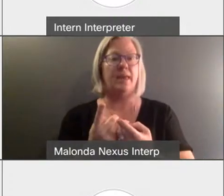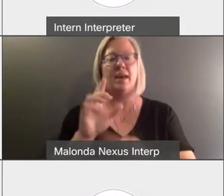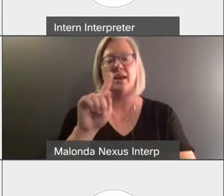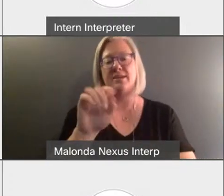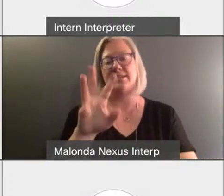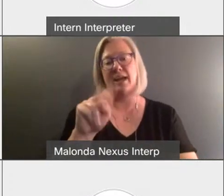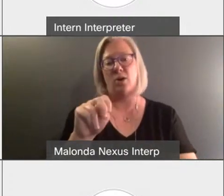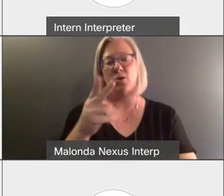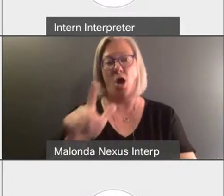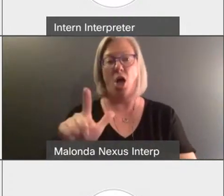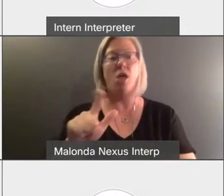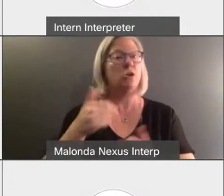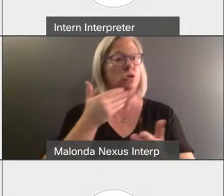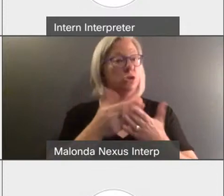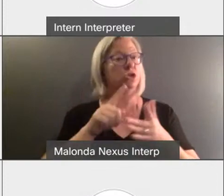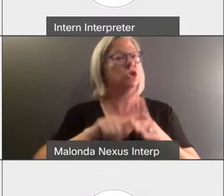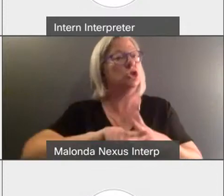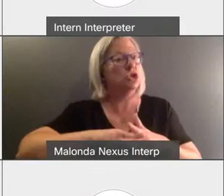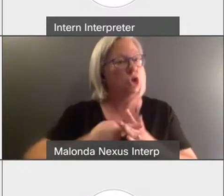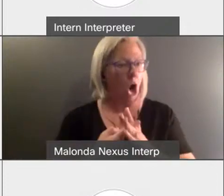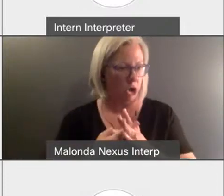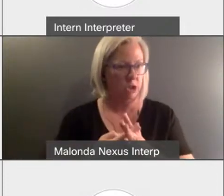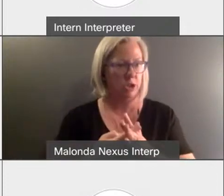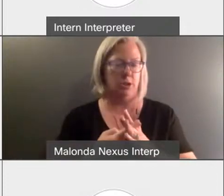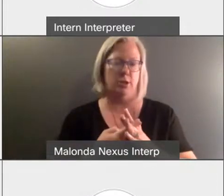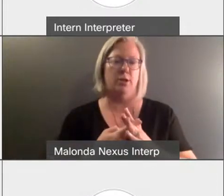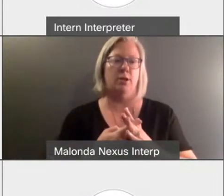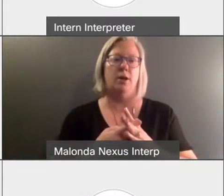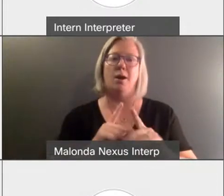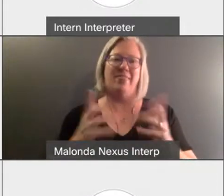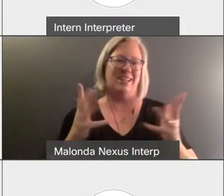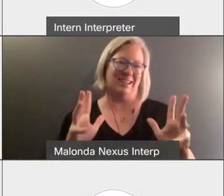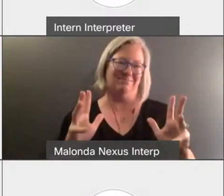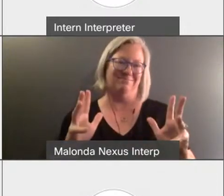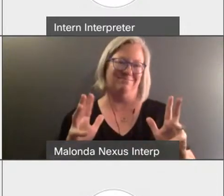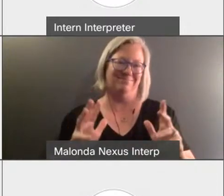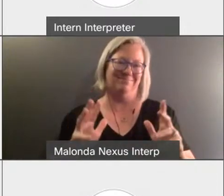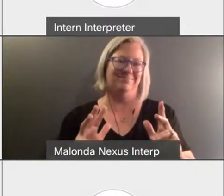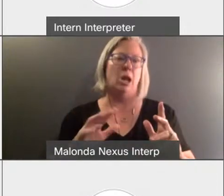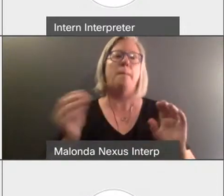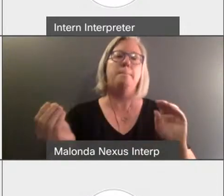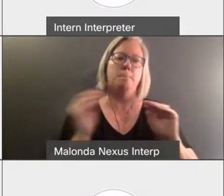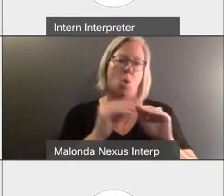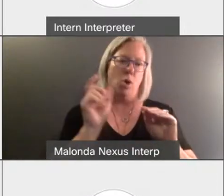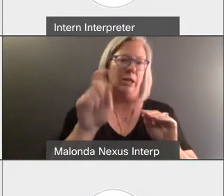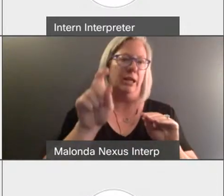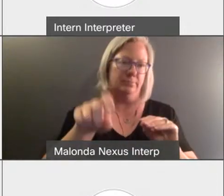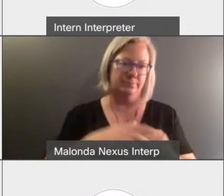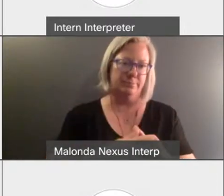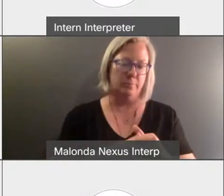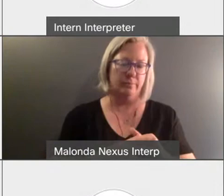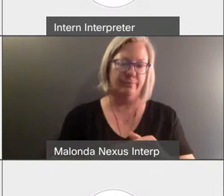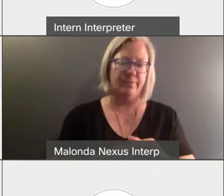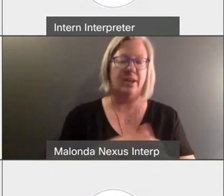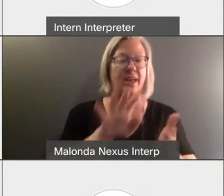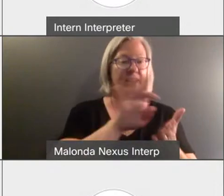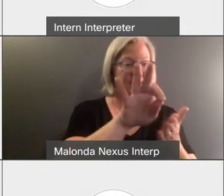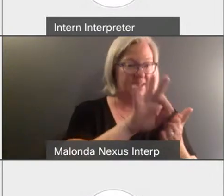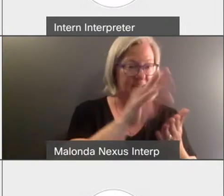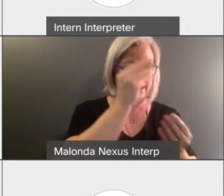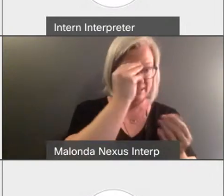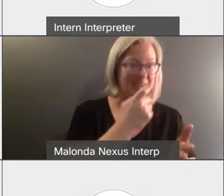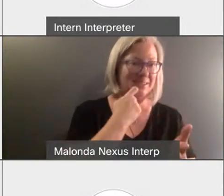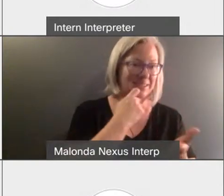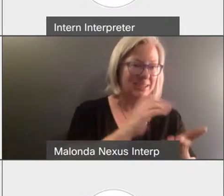are a start toward achieving these ideals, but that is all they are. More must be done. While the census data just became